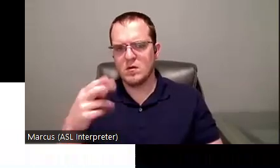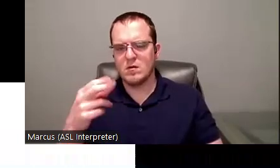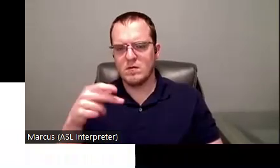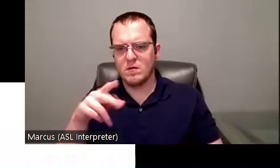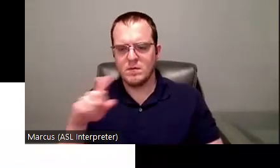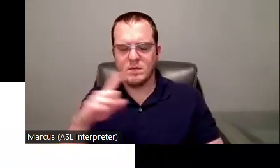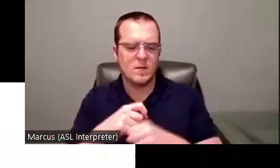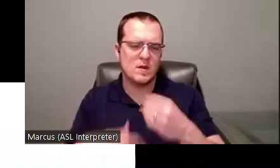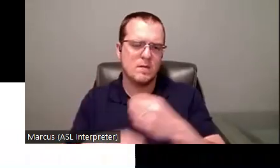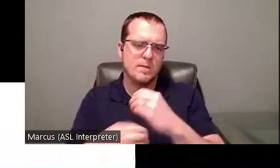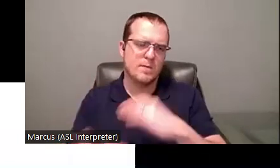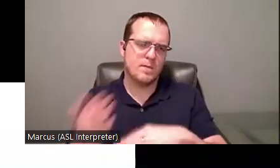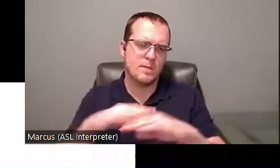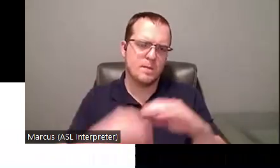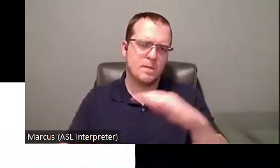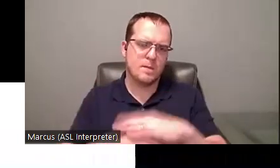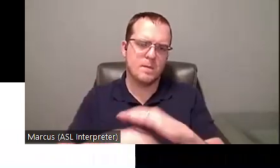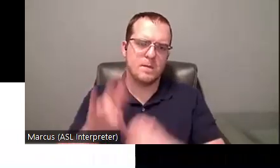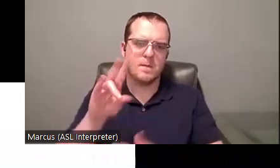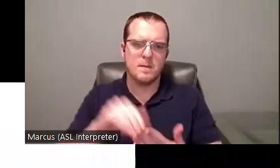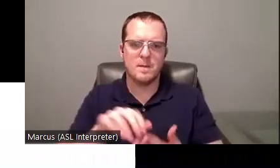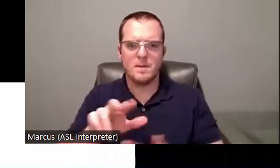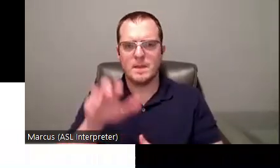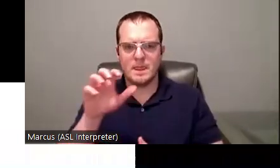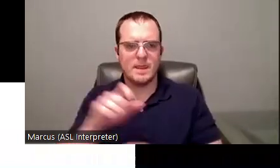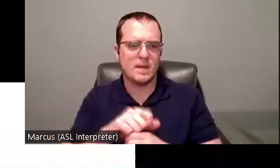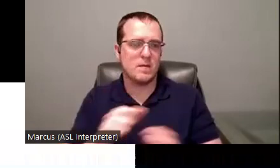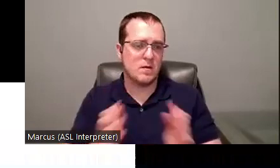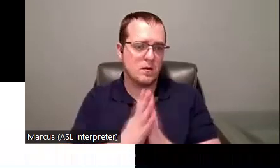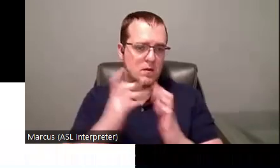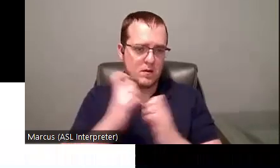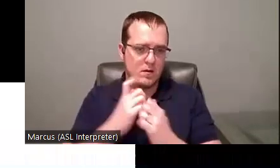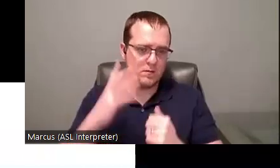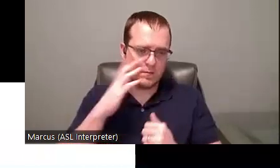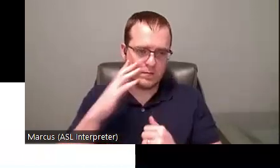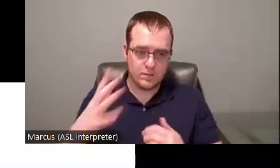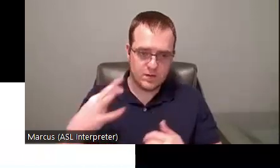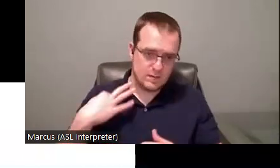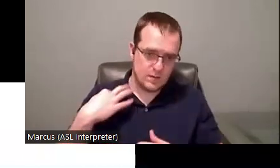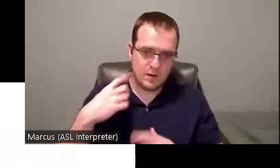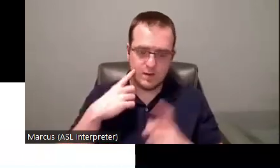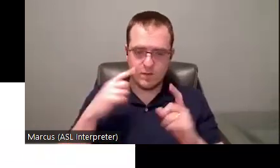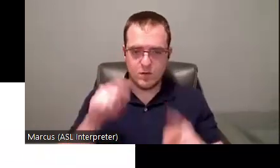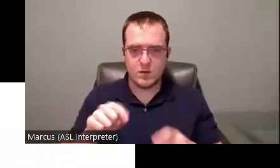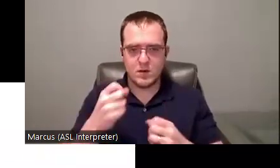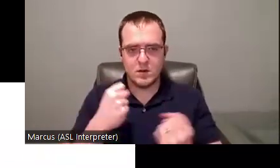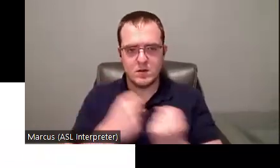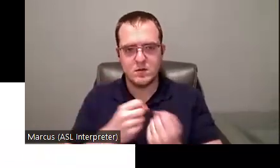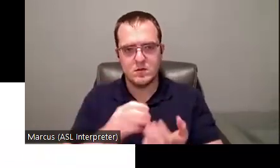to $7,500. We ask that people interested in applying for this strategic sponsorship